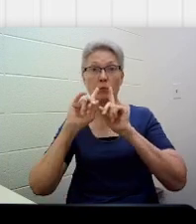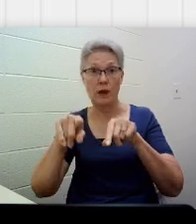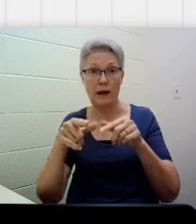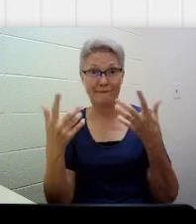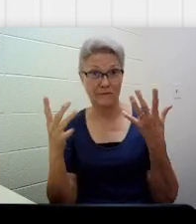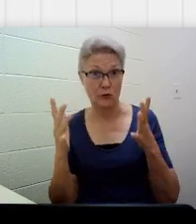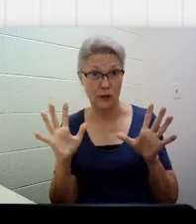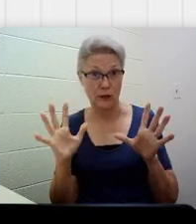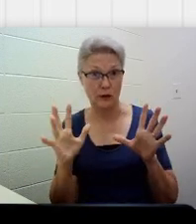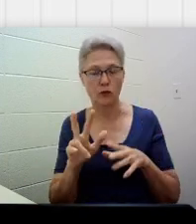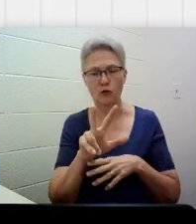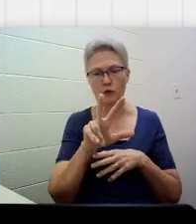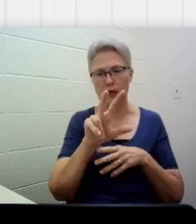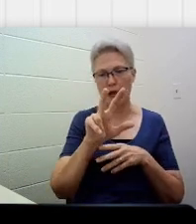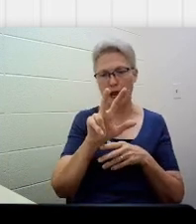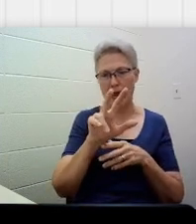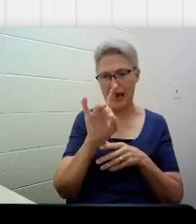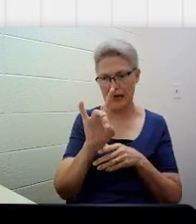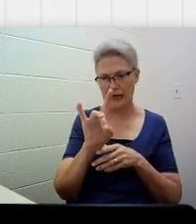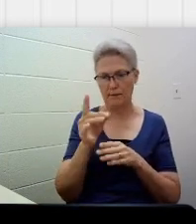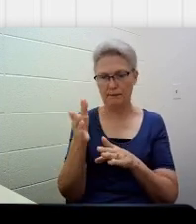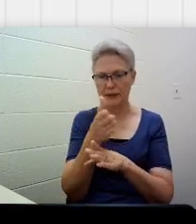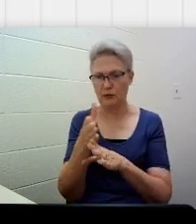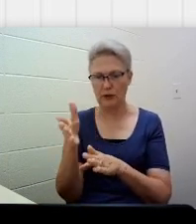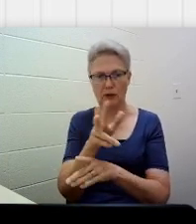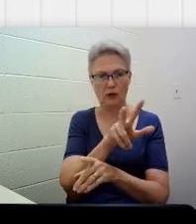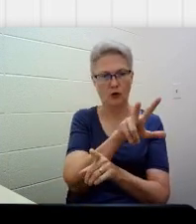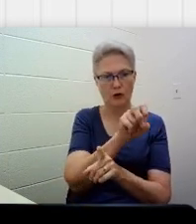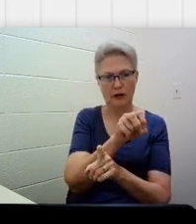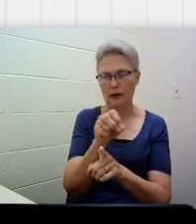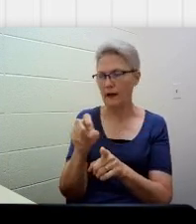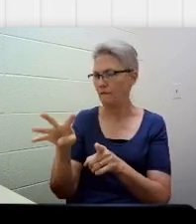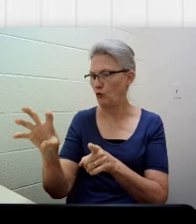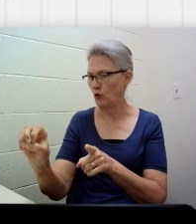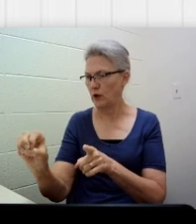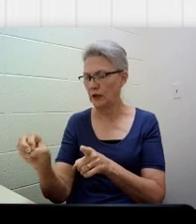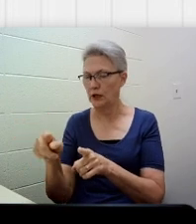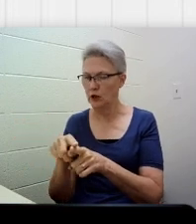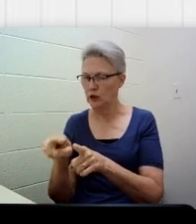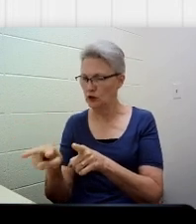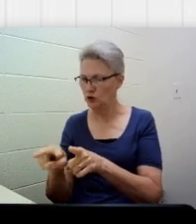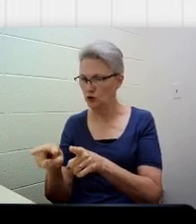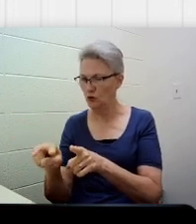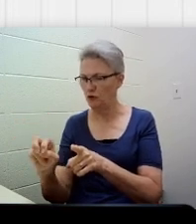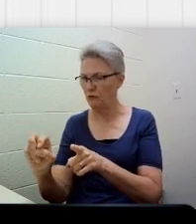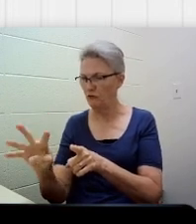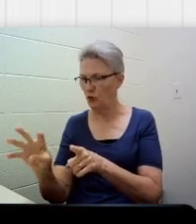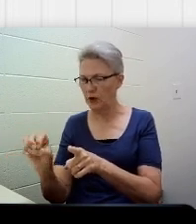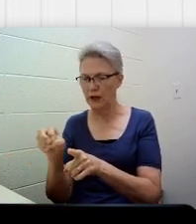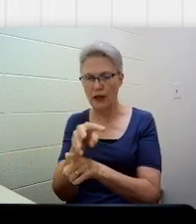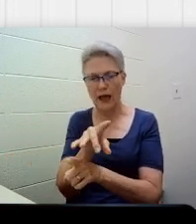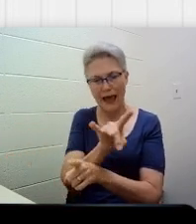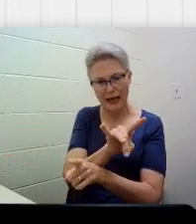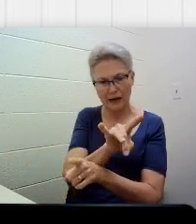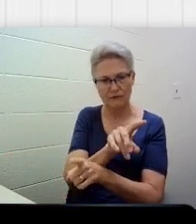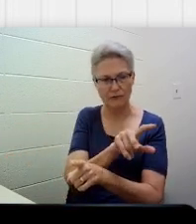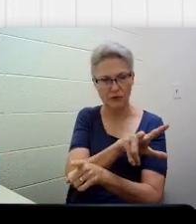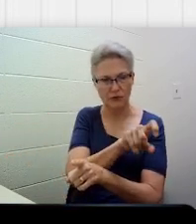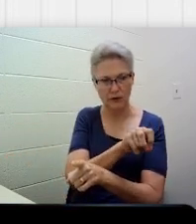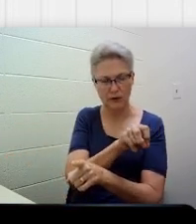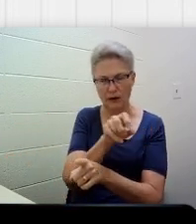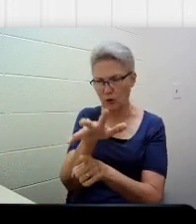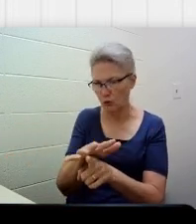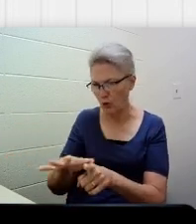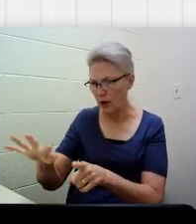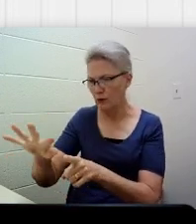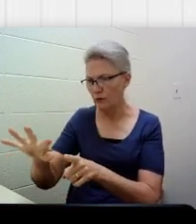replied. 38 falls between 30 and 40. It's 2 away from 40 and 8 away from 30. So I'm going to